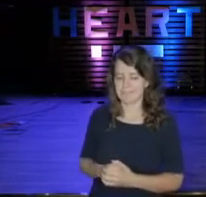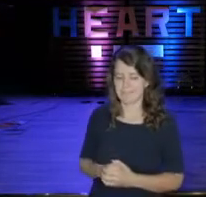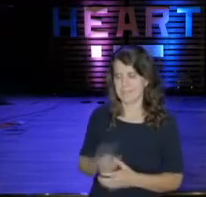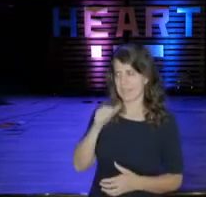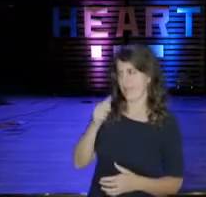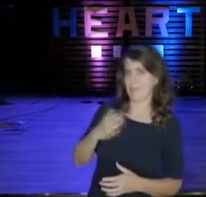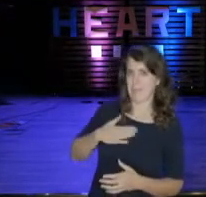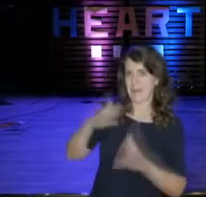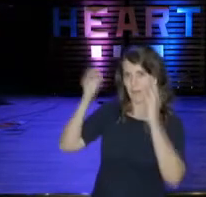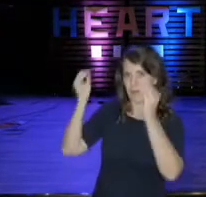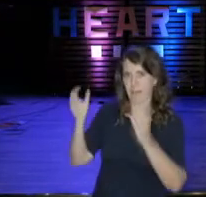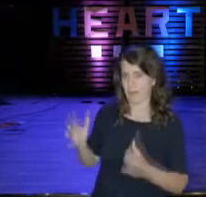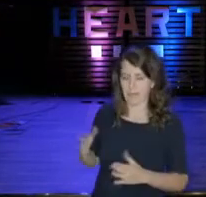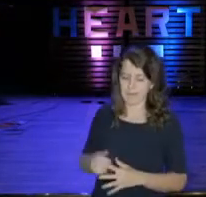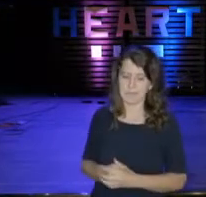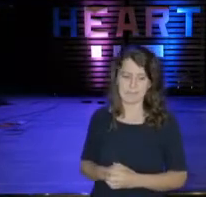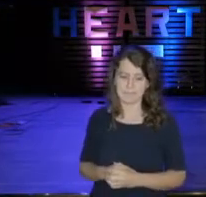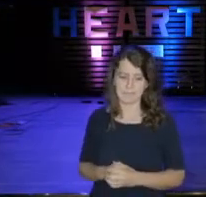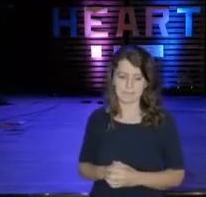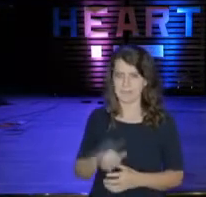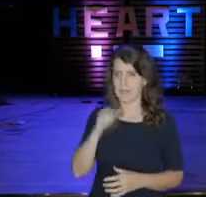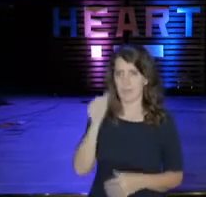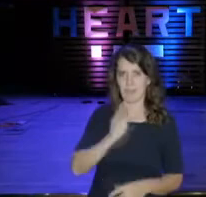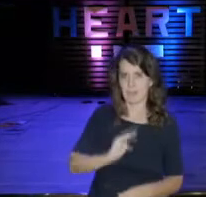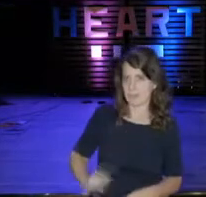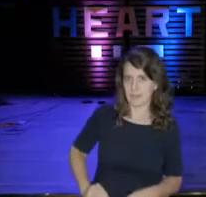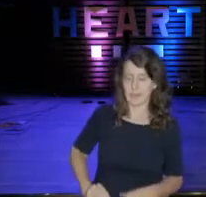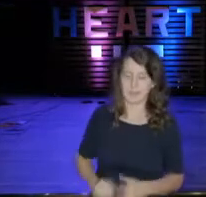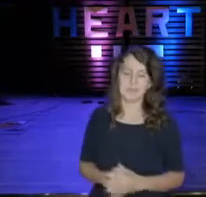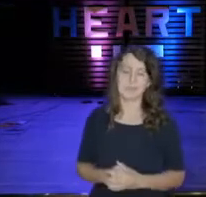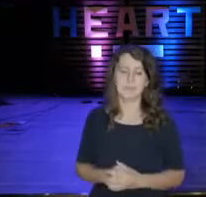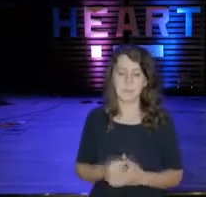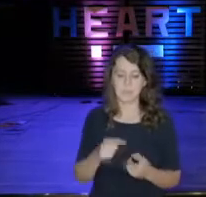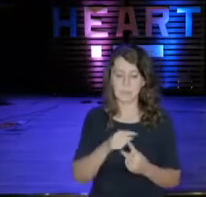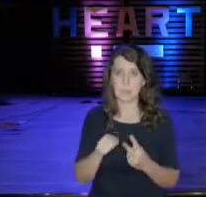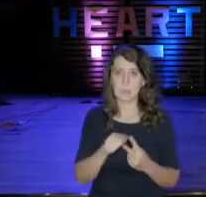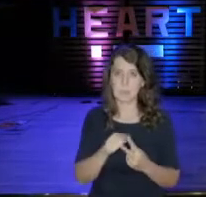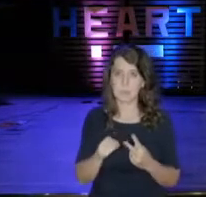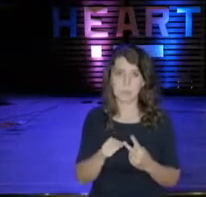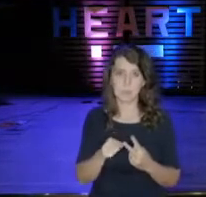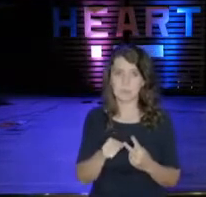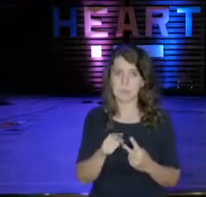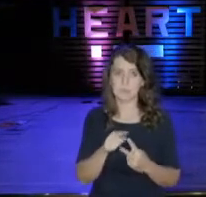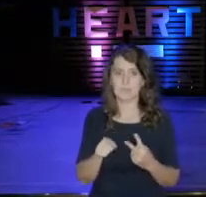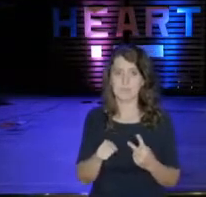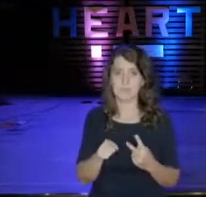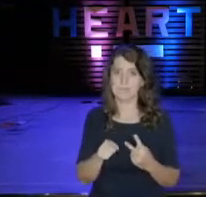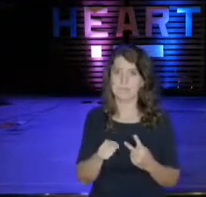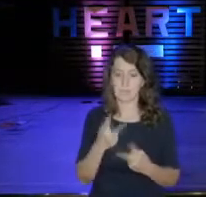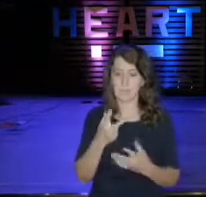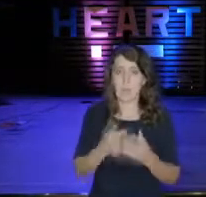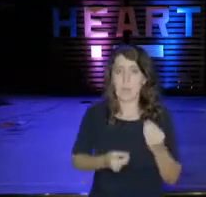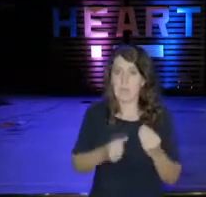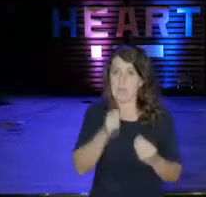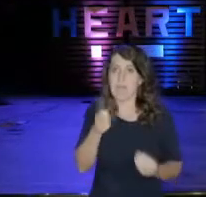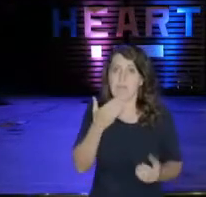my rabbi. He's not the Messiah. And so you have two options. It seems like a pretty good trap.